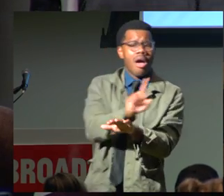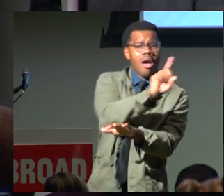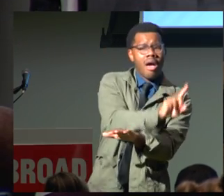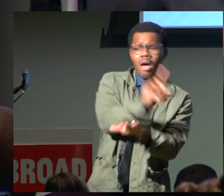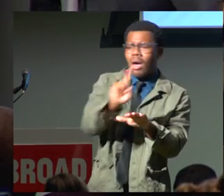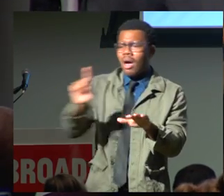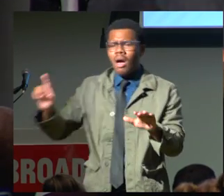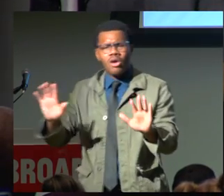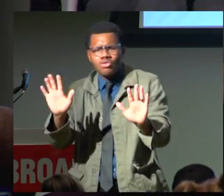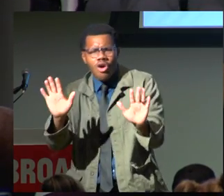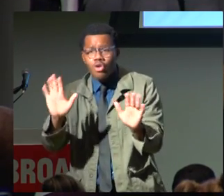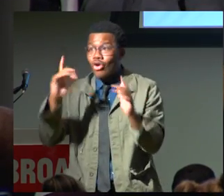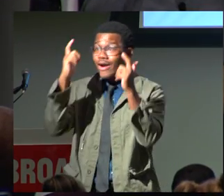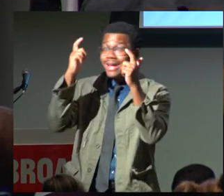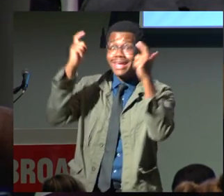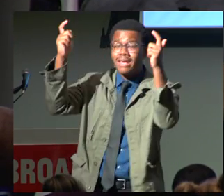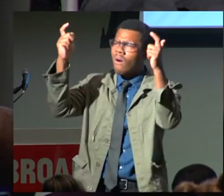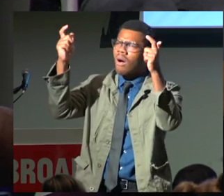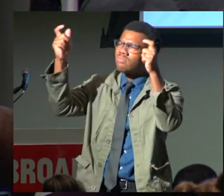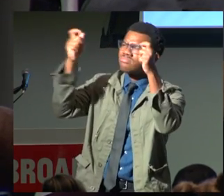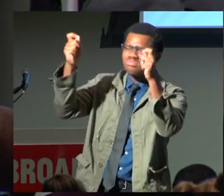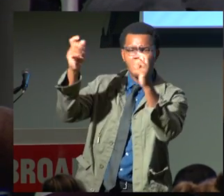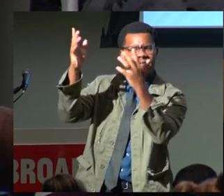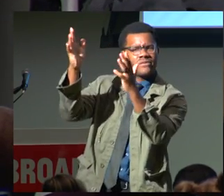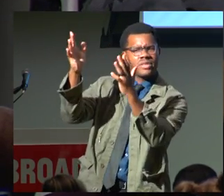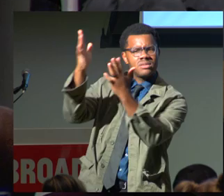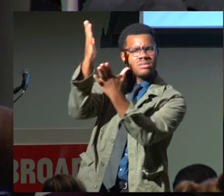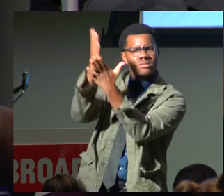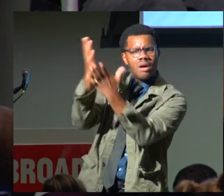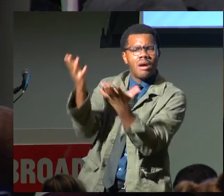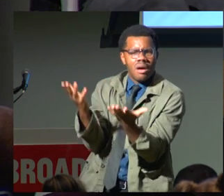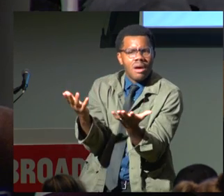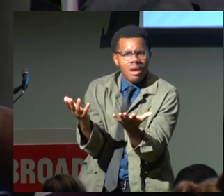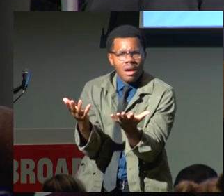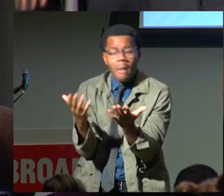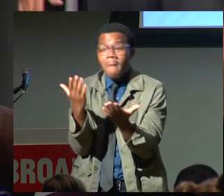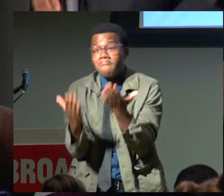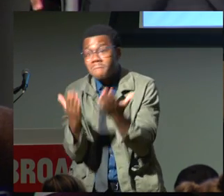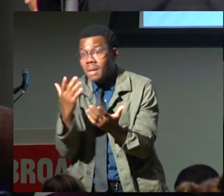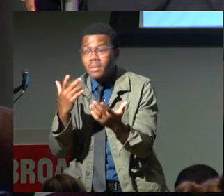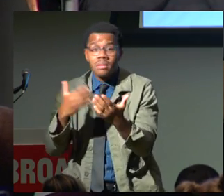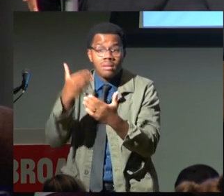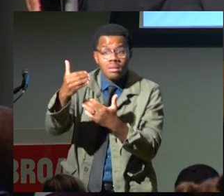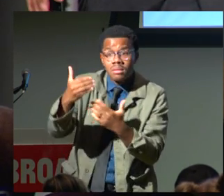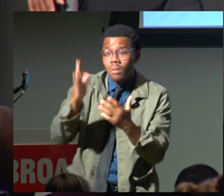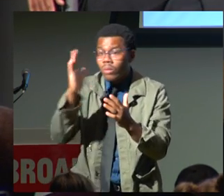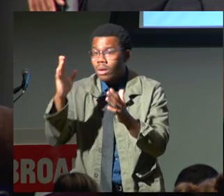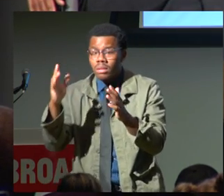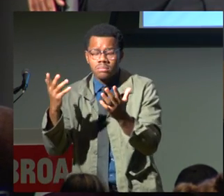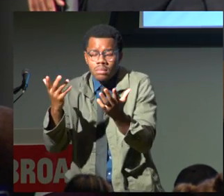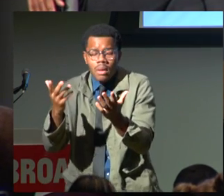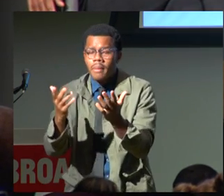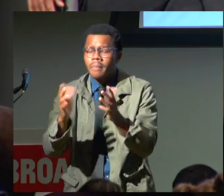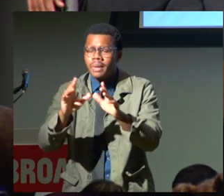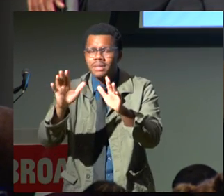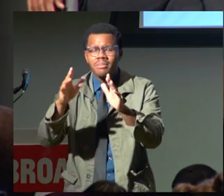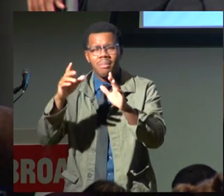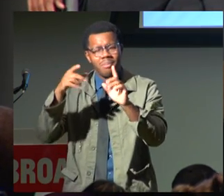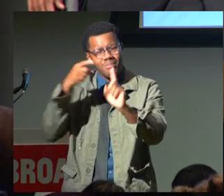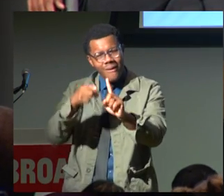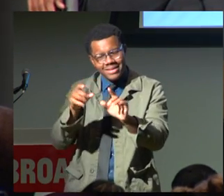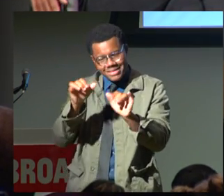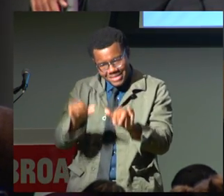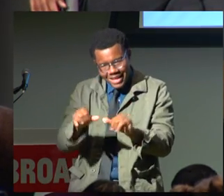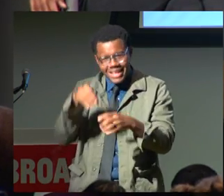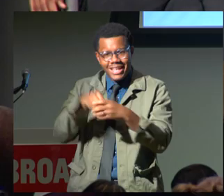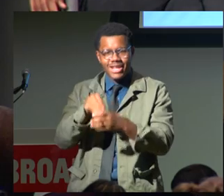You know, maybe I'll be bigger than him one day. Maybe I won't, and that's okay too. Do you understand what I'm saying? So that would be my tip on that. Yeah, and I think we both